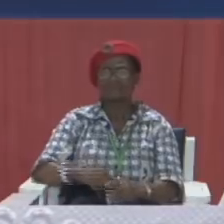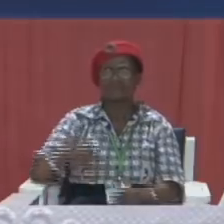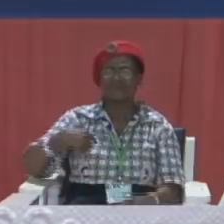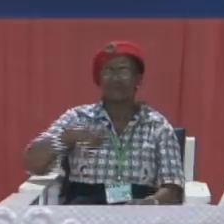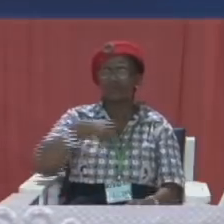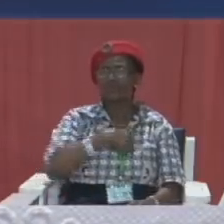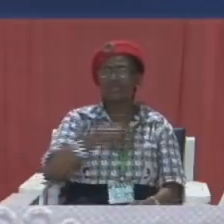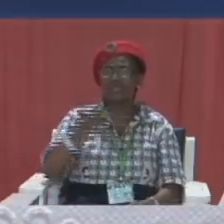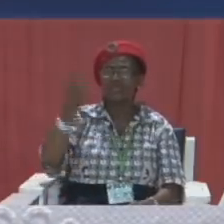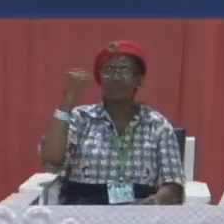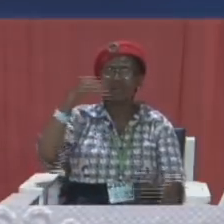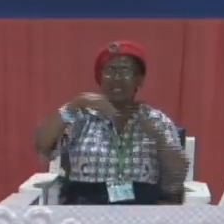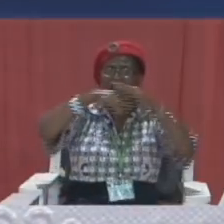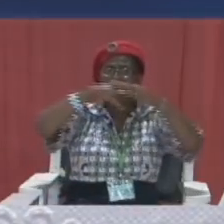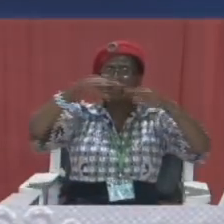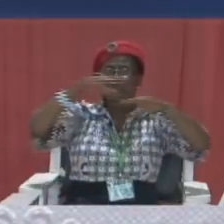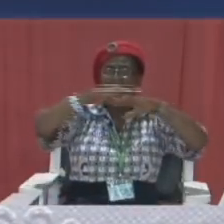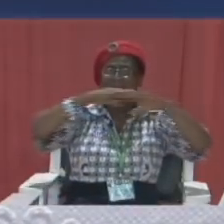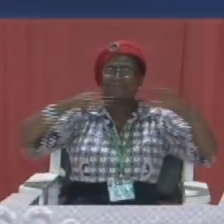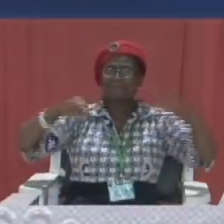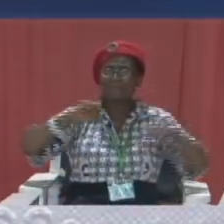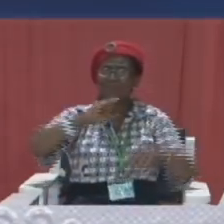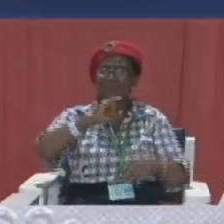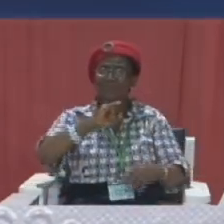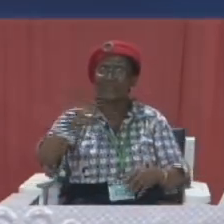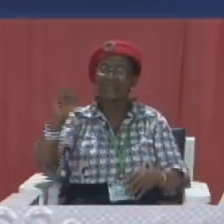building the camp